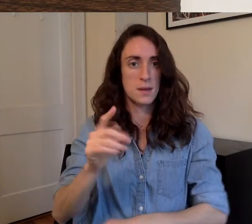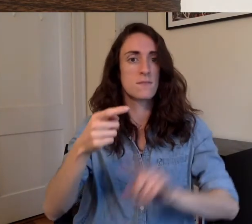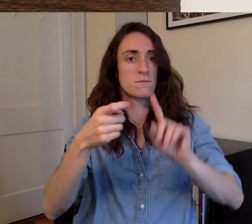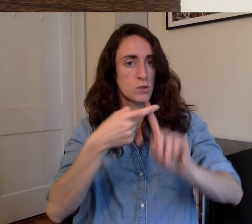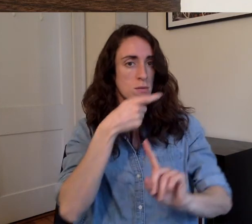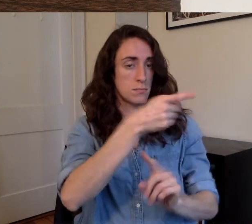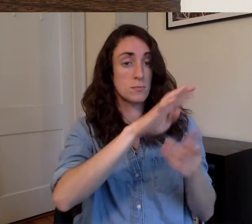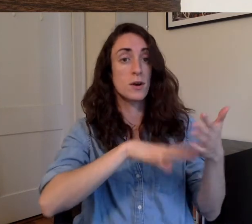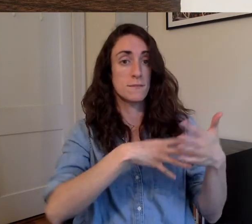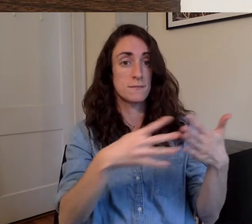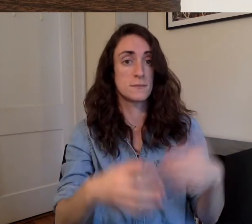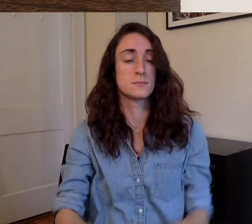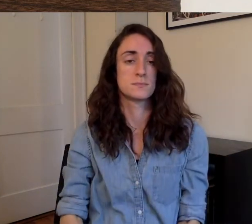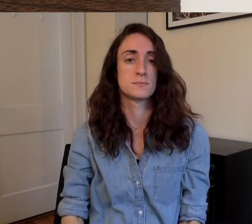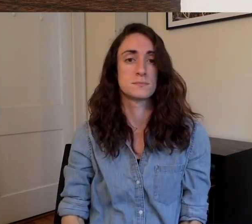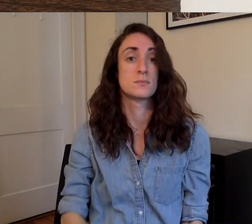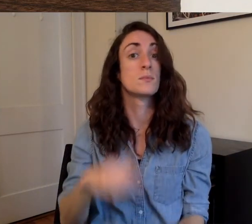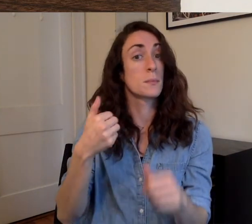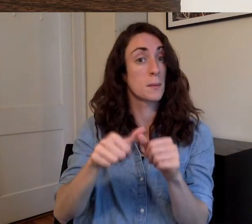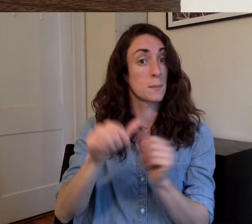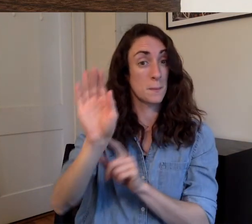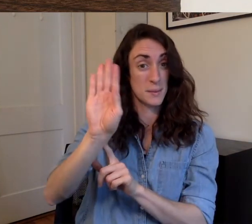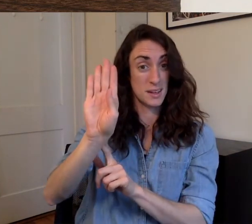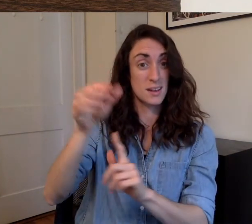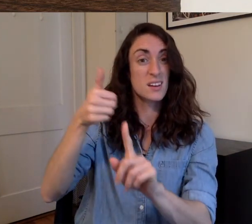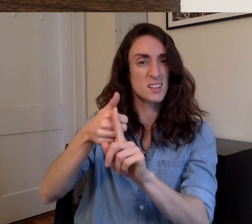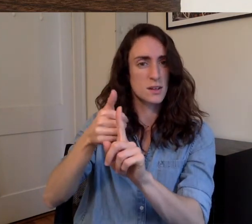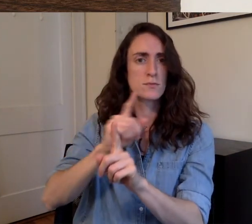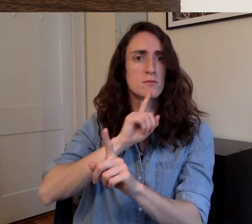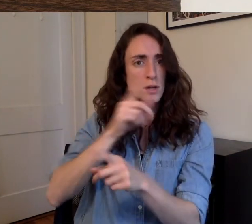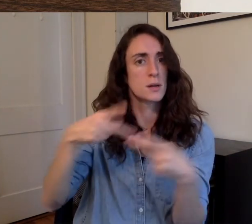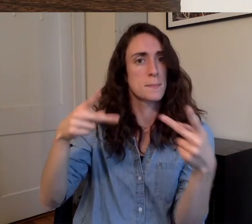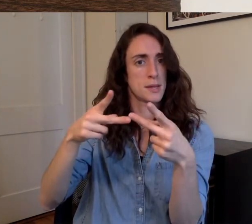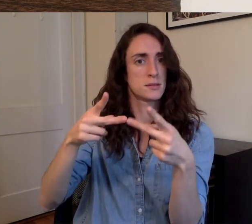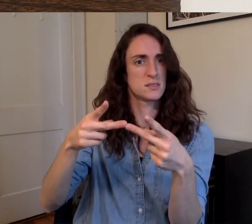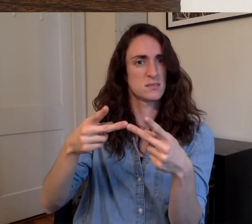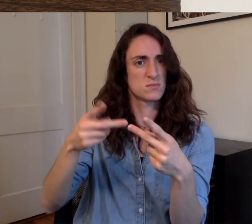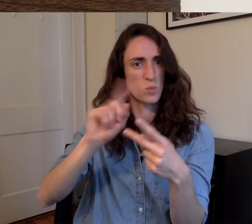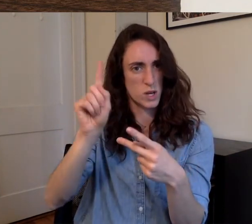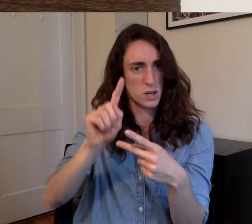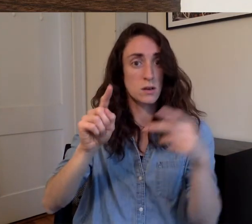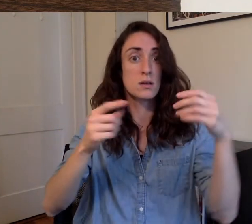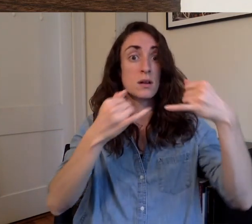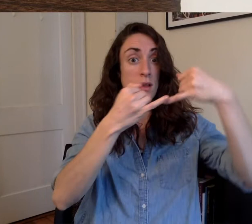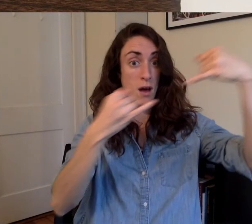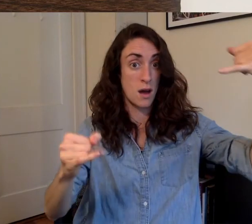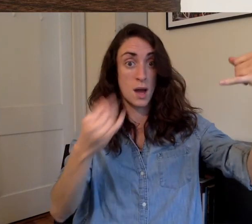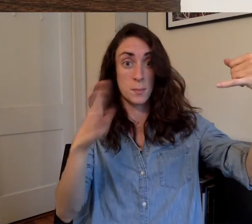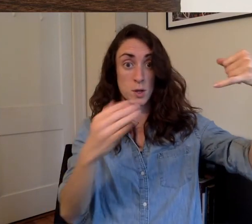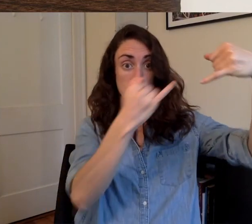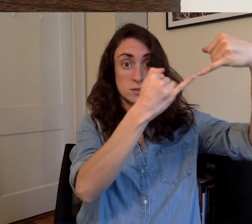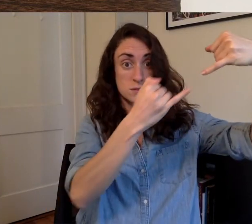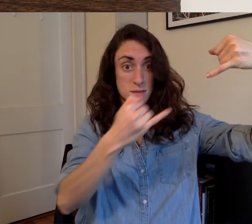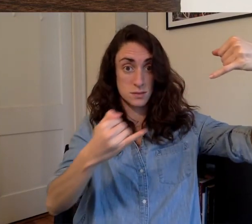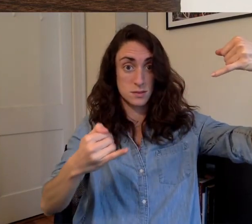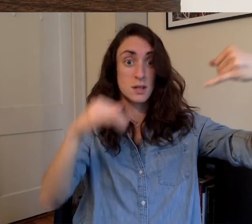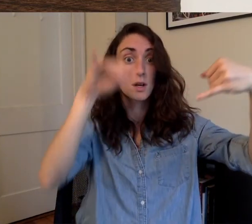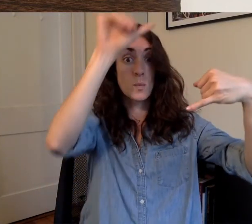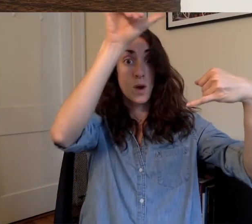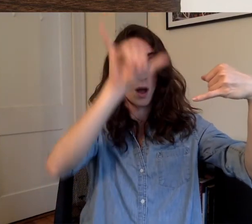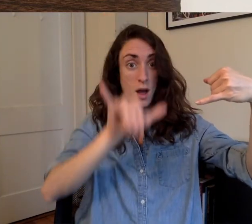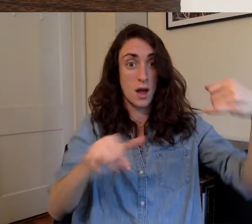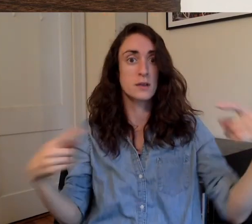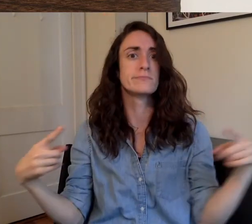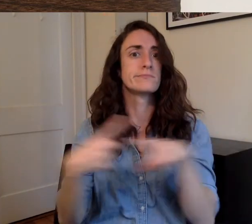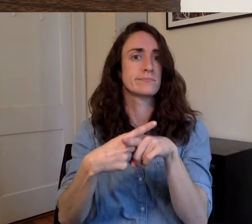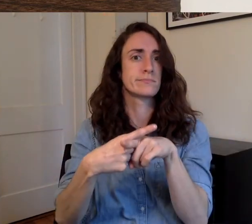b, the slope and y-intercept, from this graph. So remember that b means where the line intersects the y-axis. So